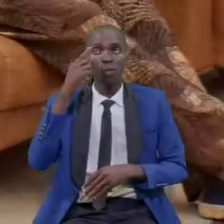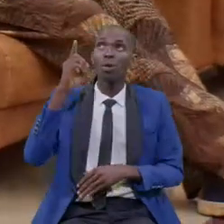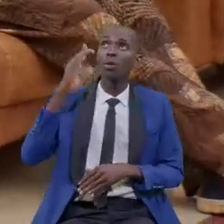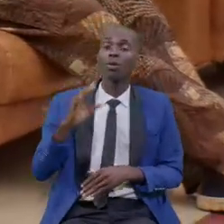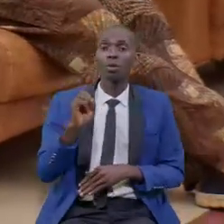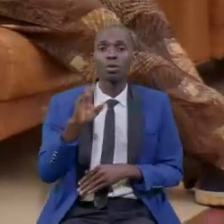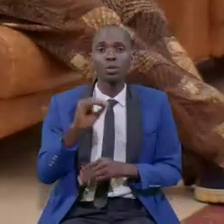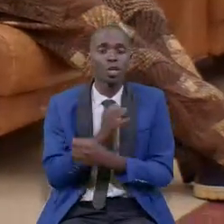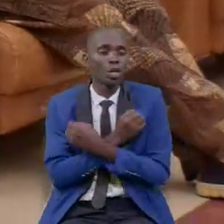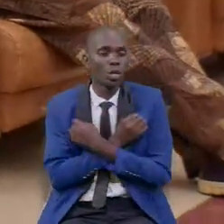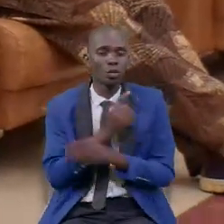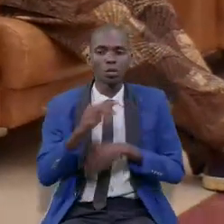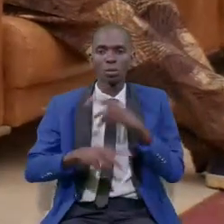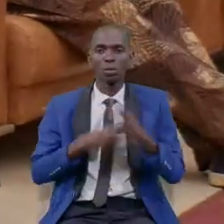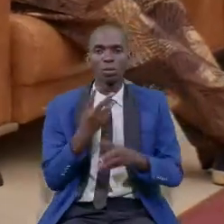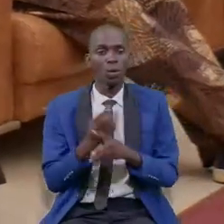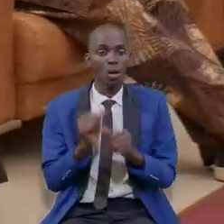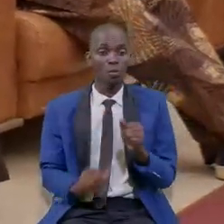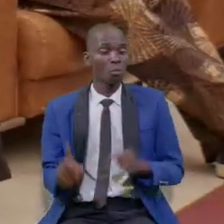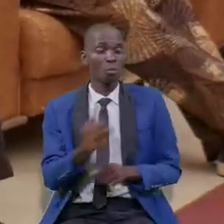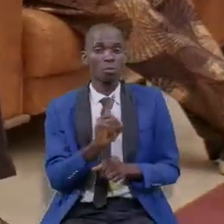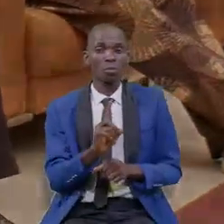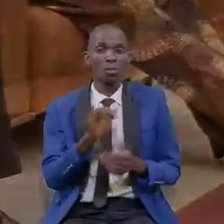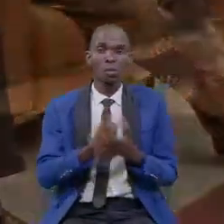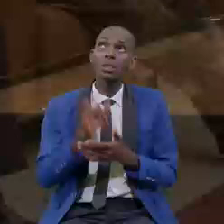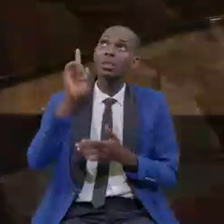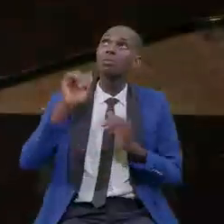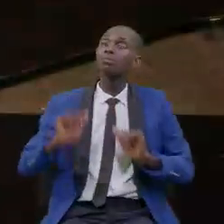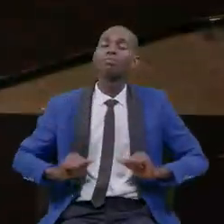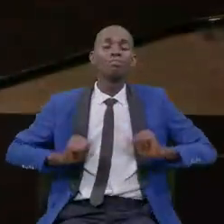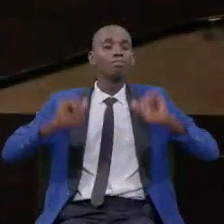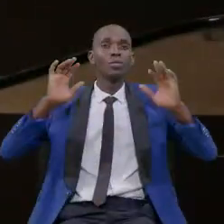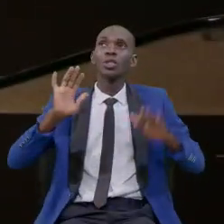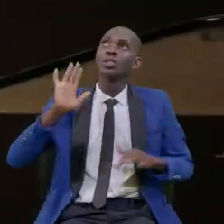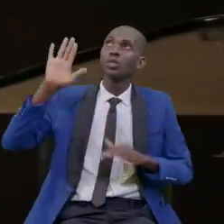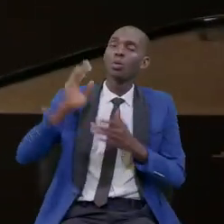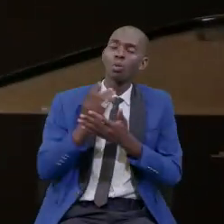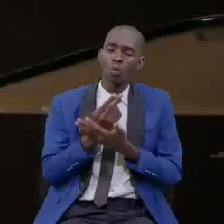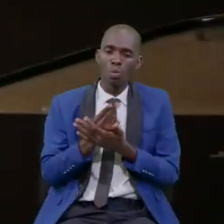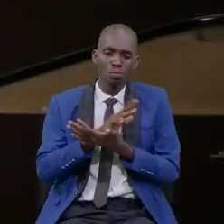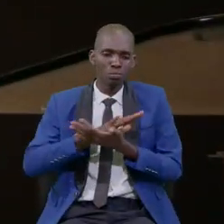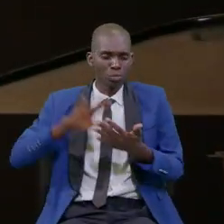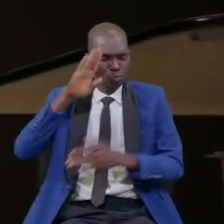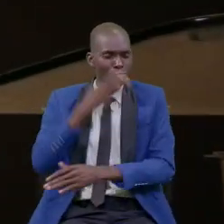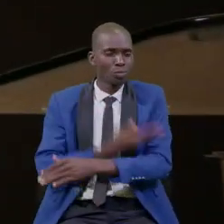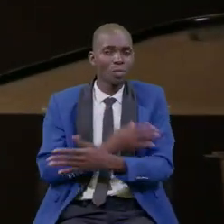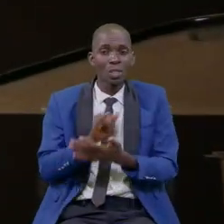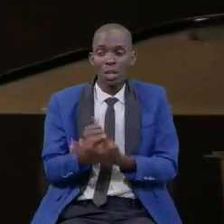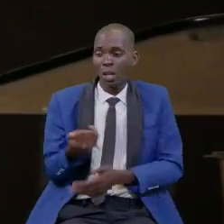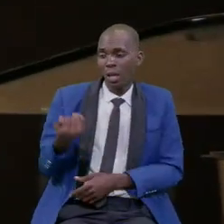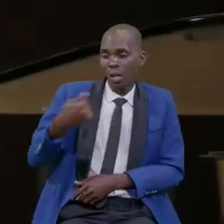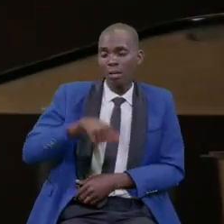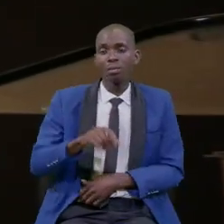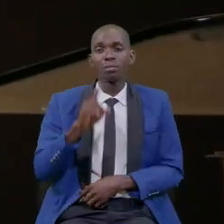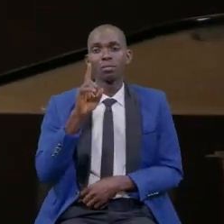the world, everybody, that he gave his only begotten son, that whosoever, that's now personalized.